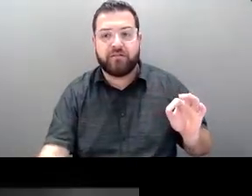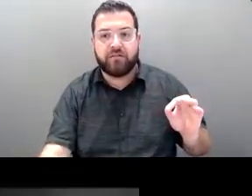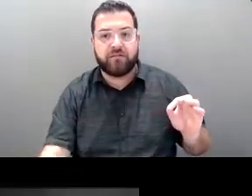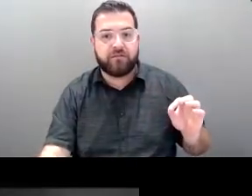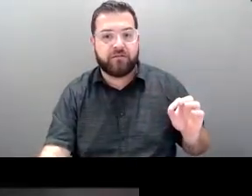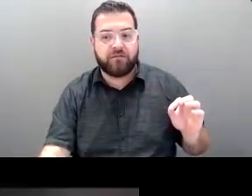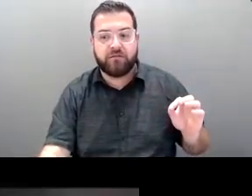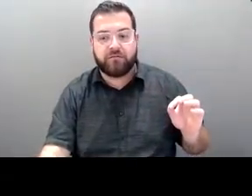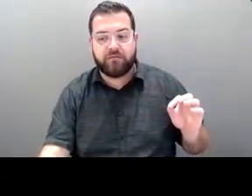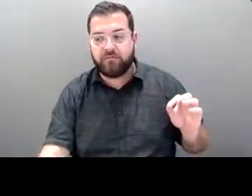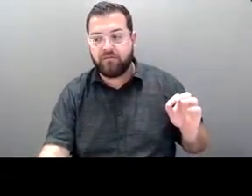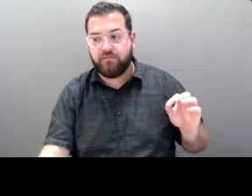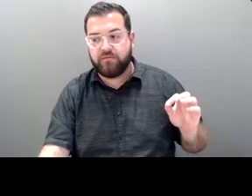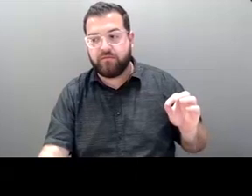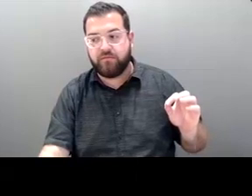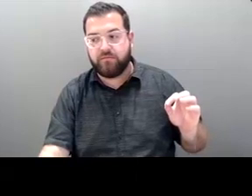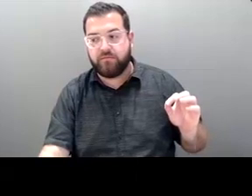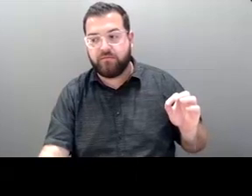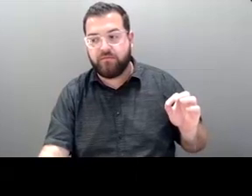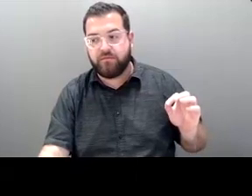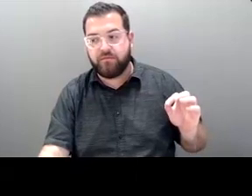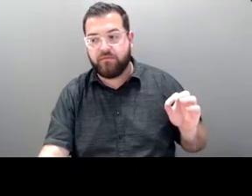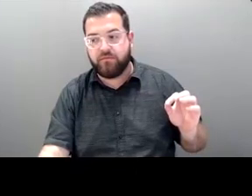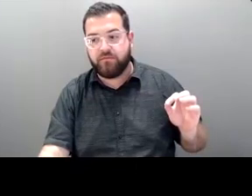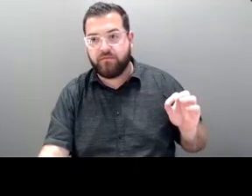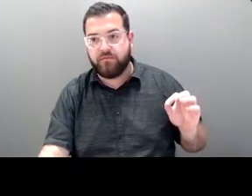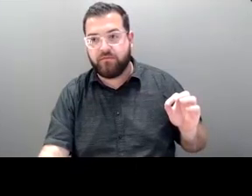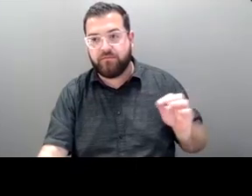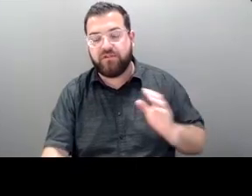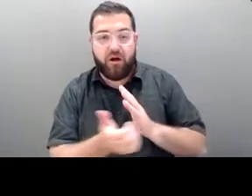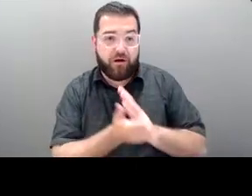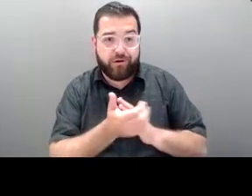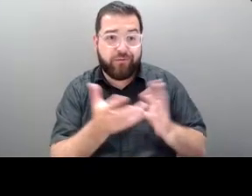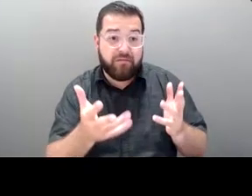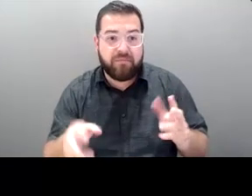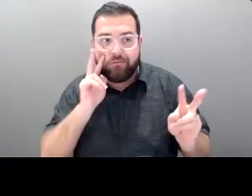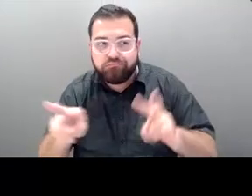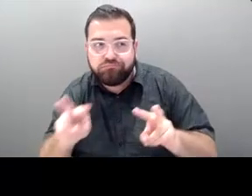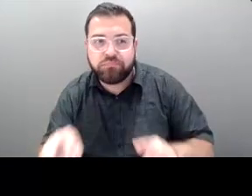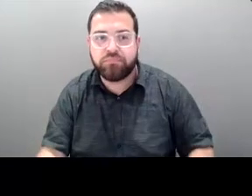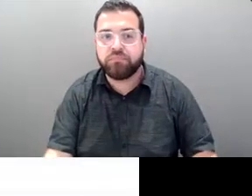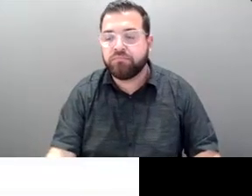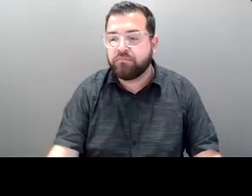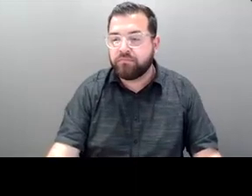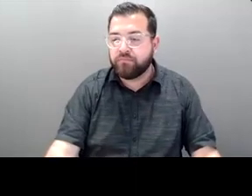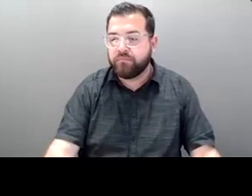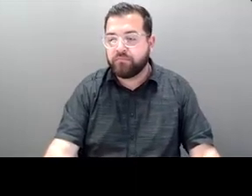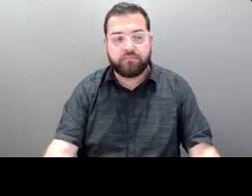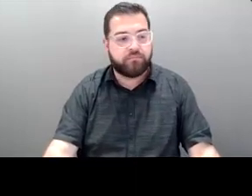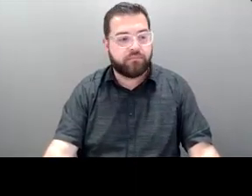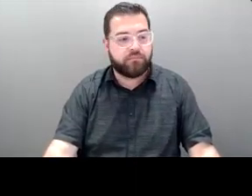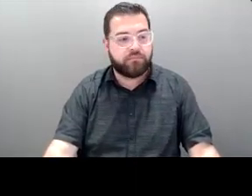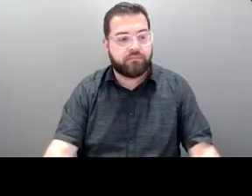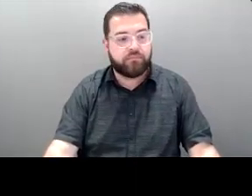generative AI. Now, there's a lot of good stuff that could come from generative AI, from ways to diagnose cancers, to discover